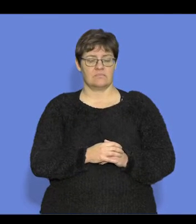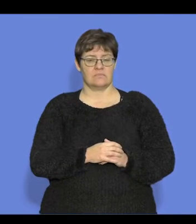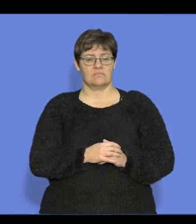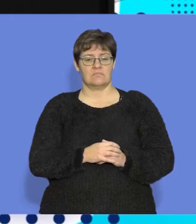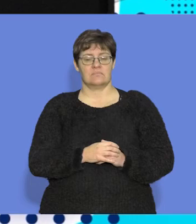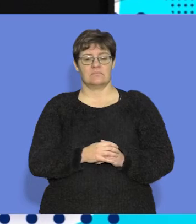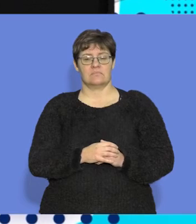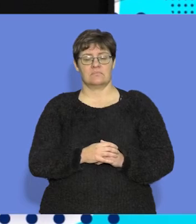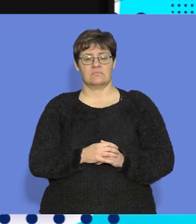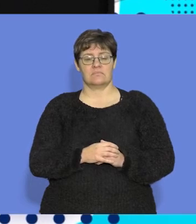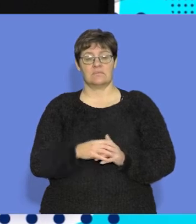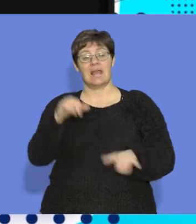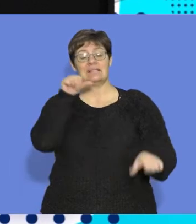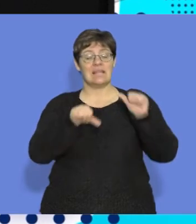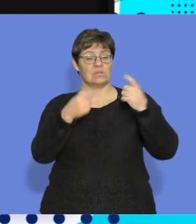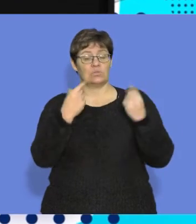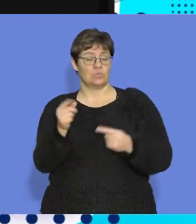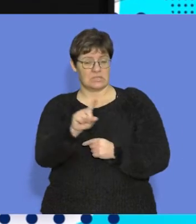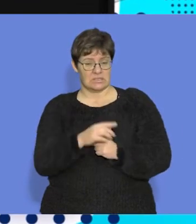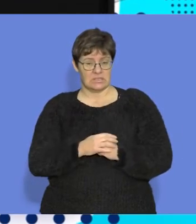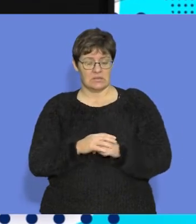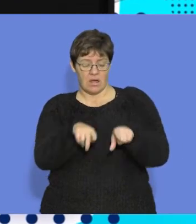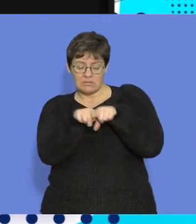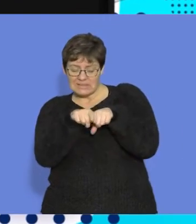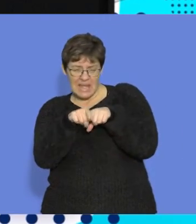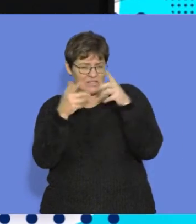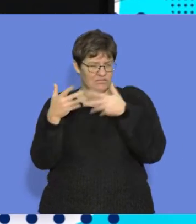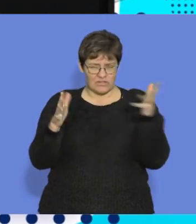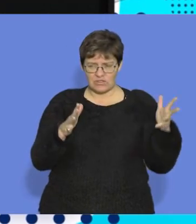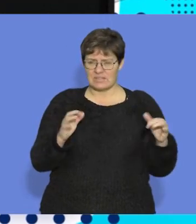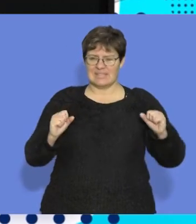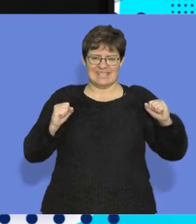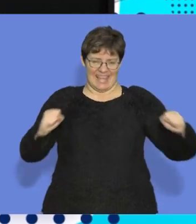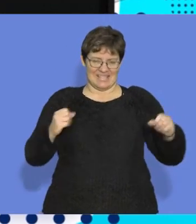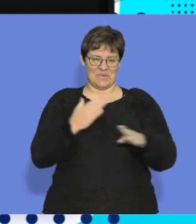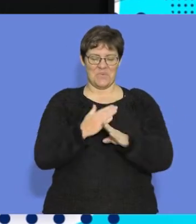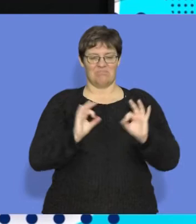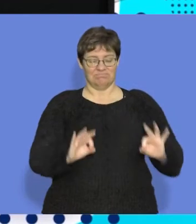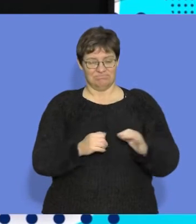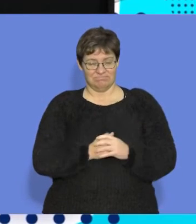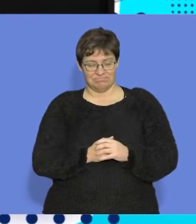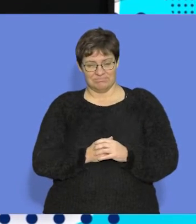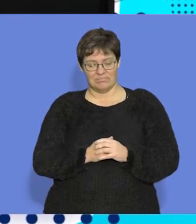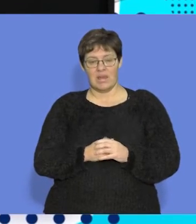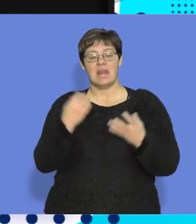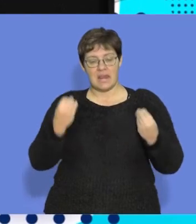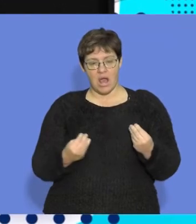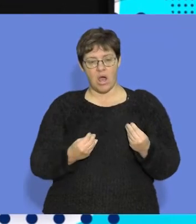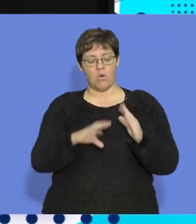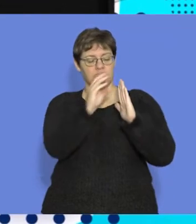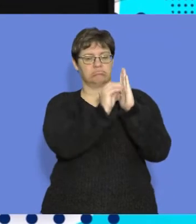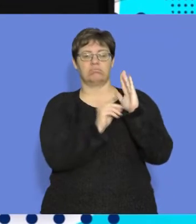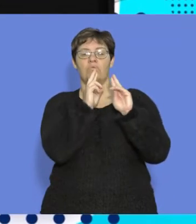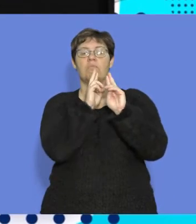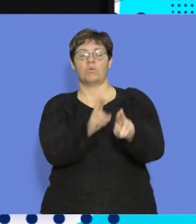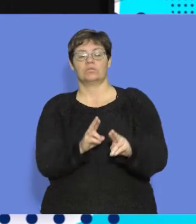Then, what scientists do is once they've done the experiment and they're like, yes, it works, they have to write a report